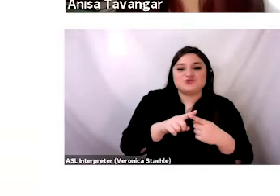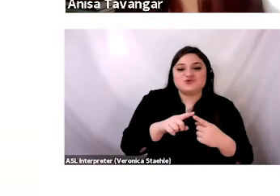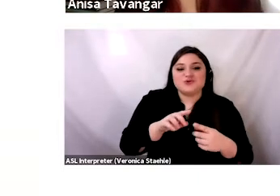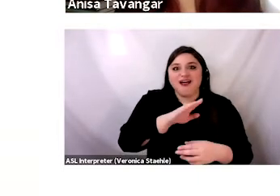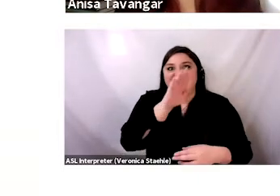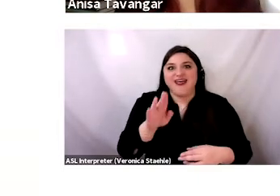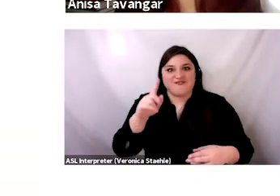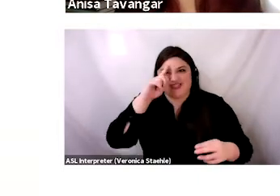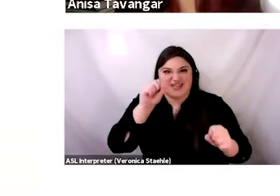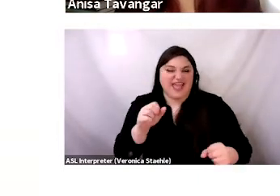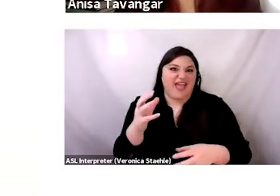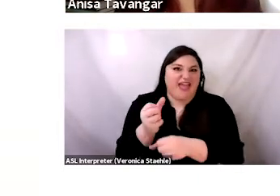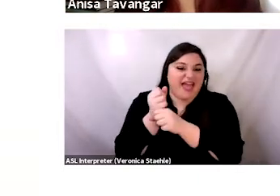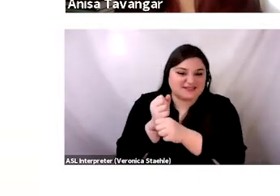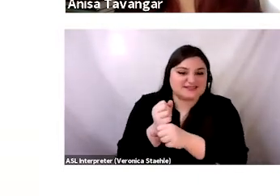acquire.